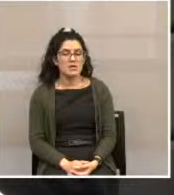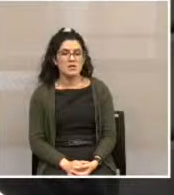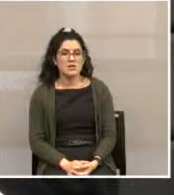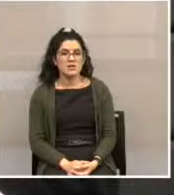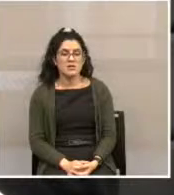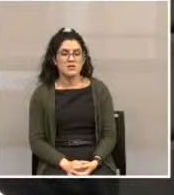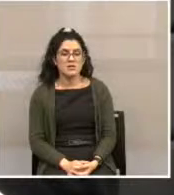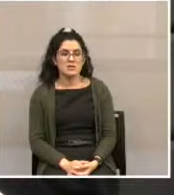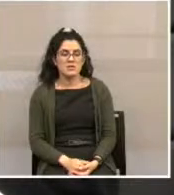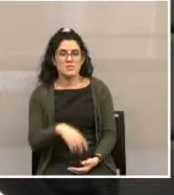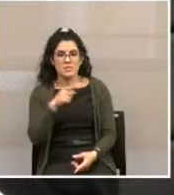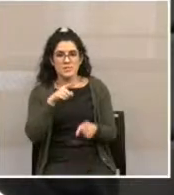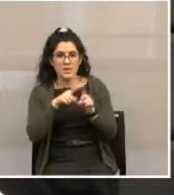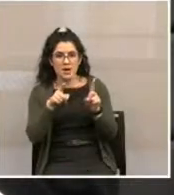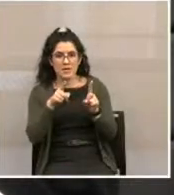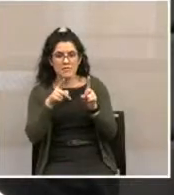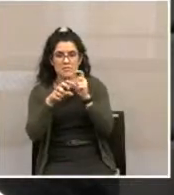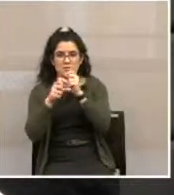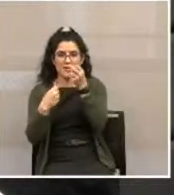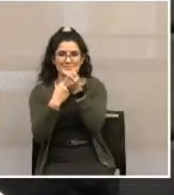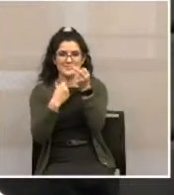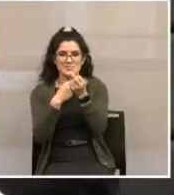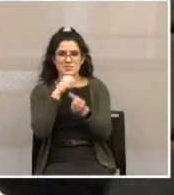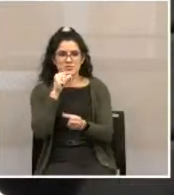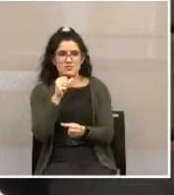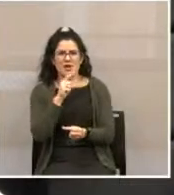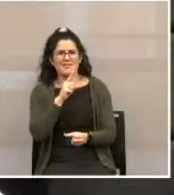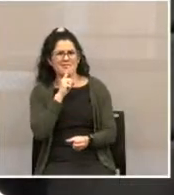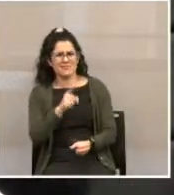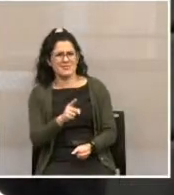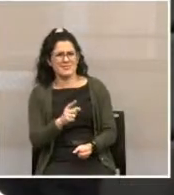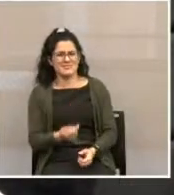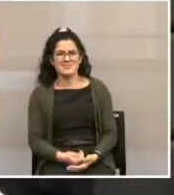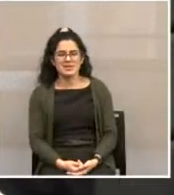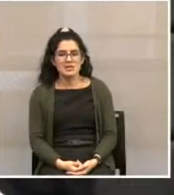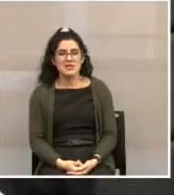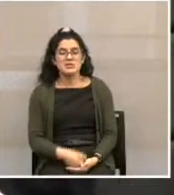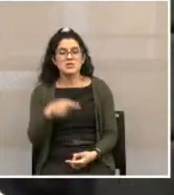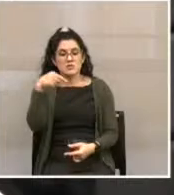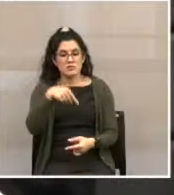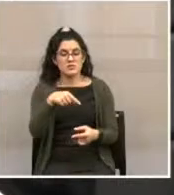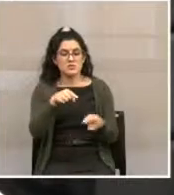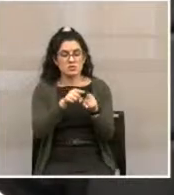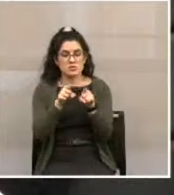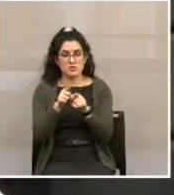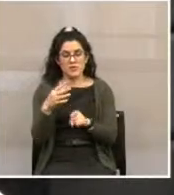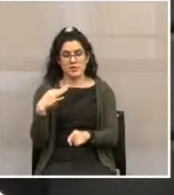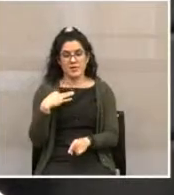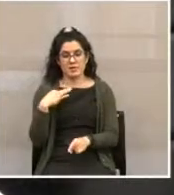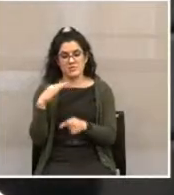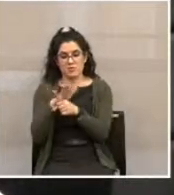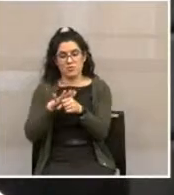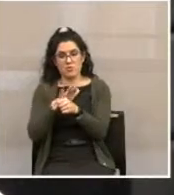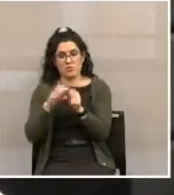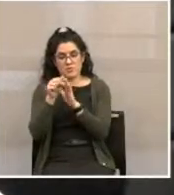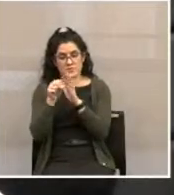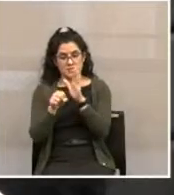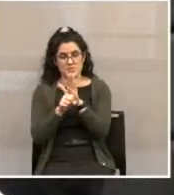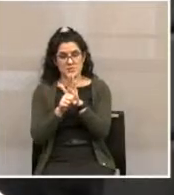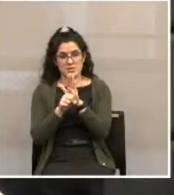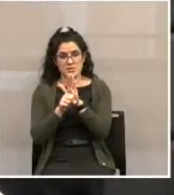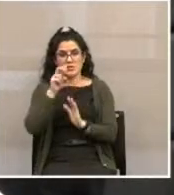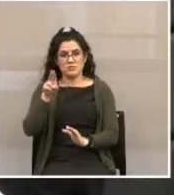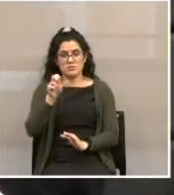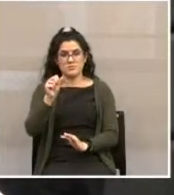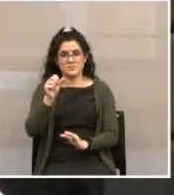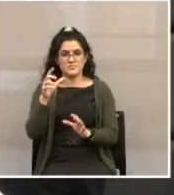such endorsements exist. This exercise, however, was not only conducted by candidates for local, state, and U.S. congressional